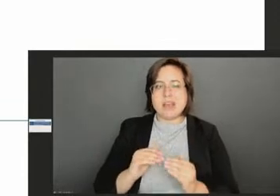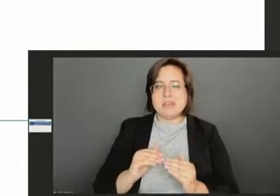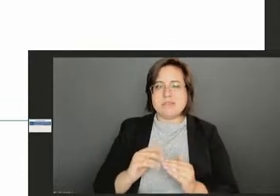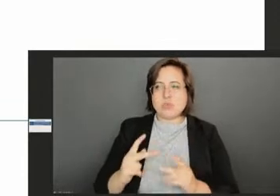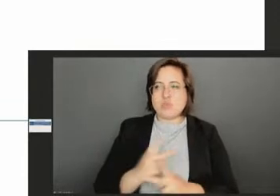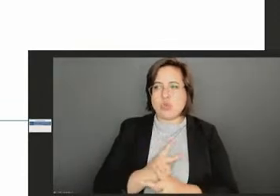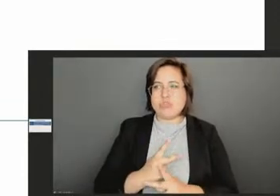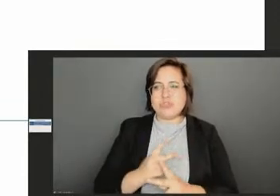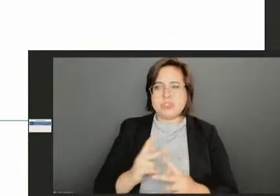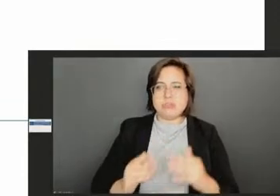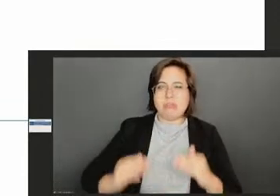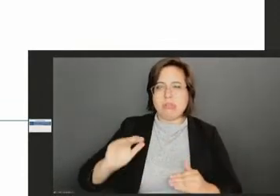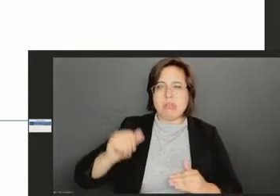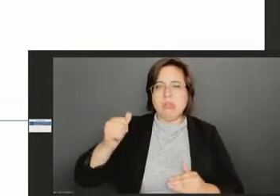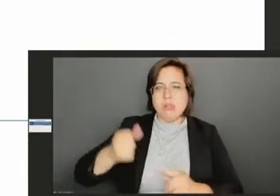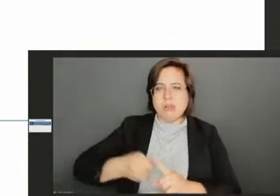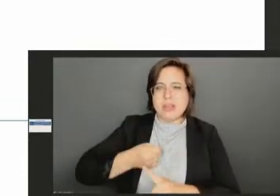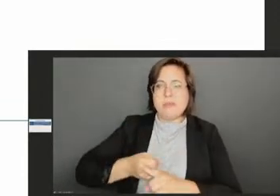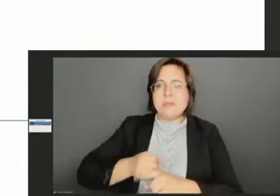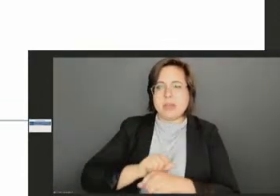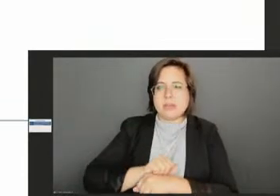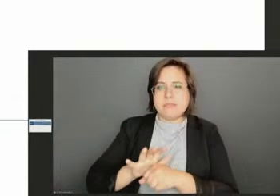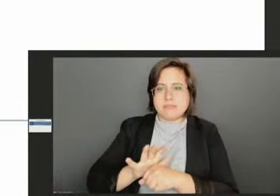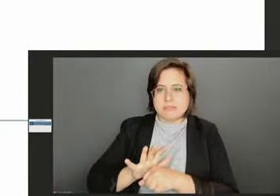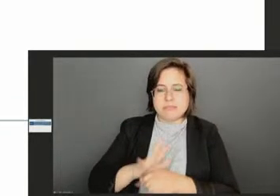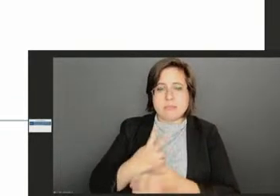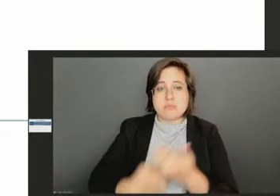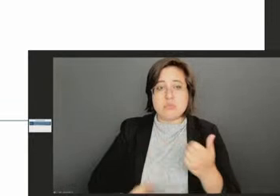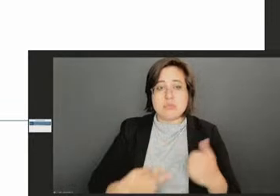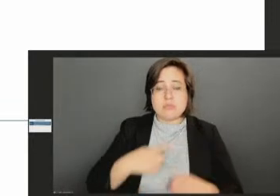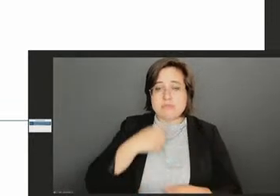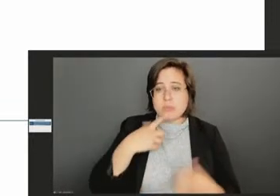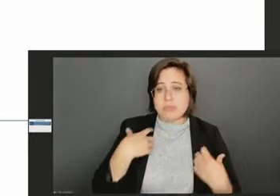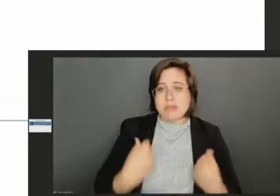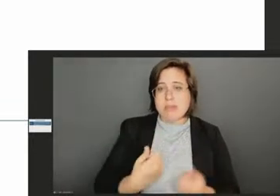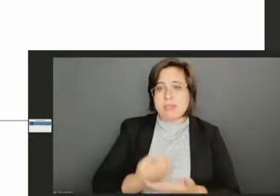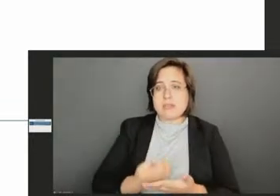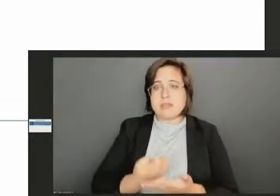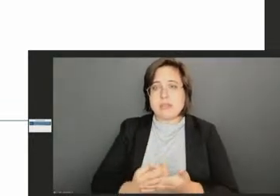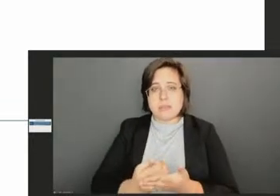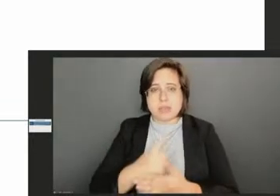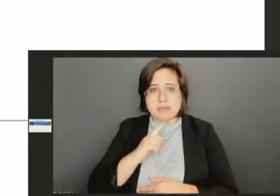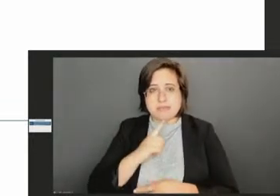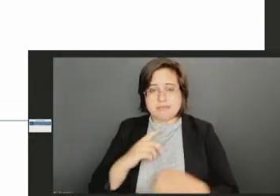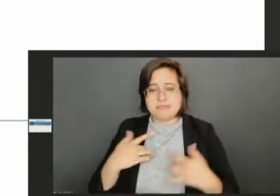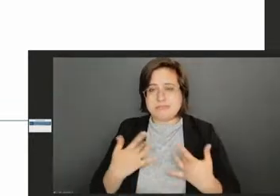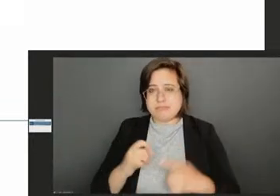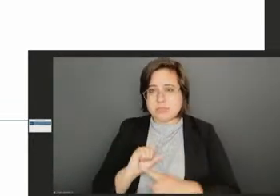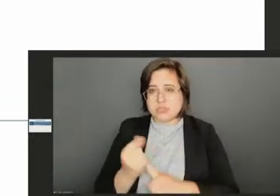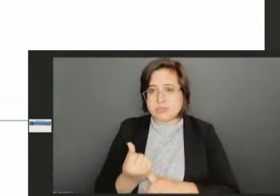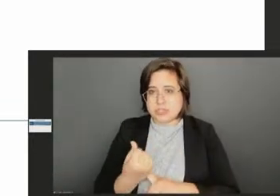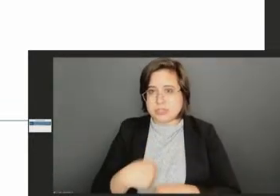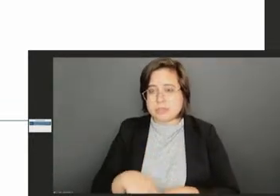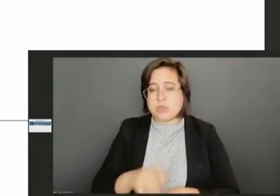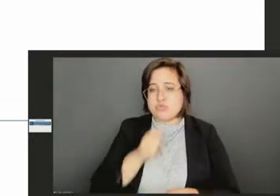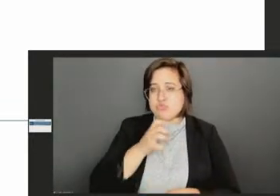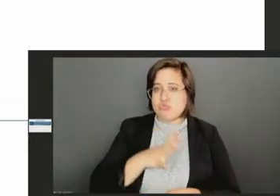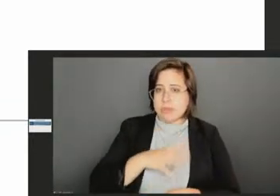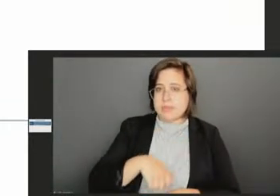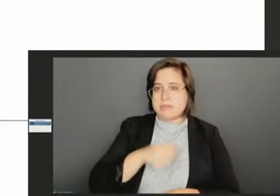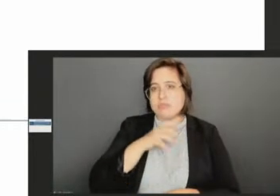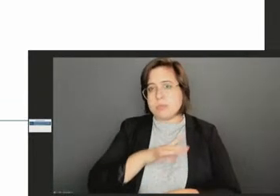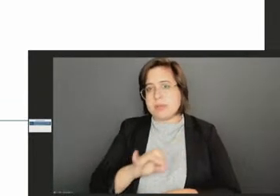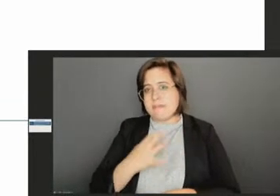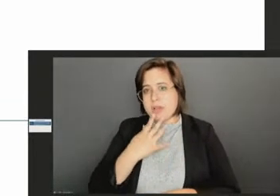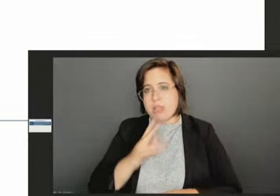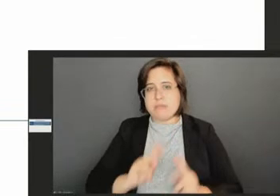COVID pandemic, and it's induced both a public health and economic crisis on women, women of color, people with